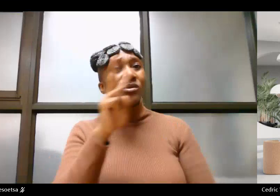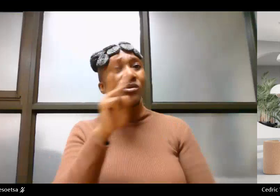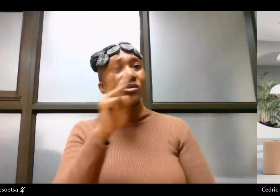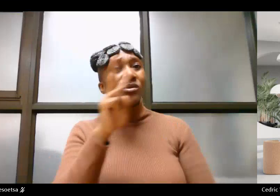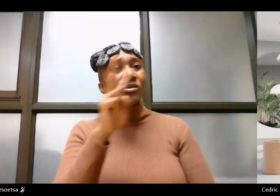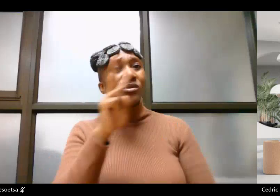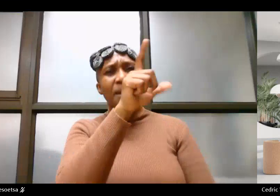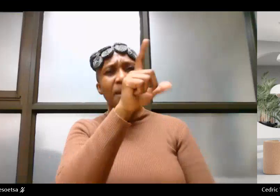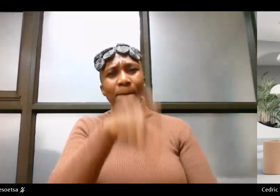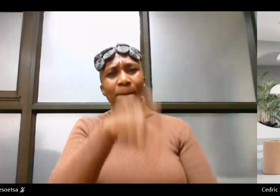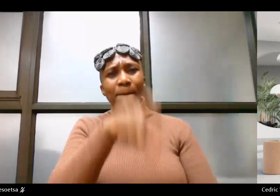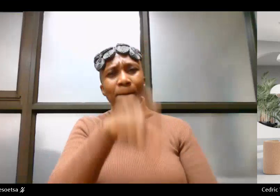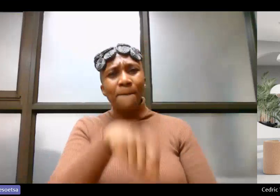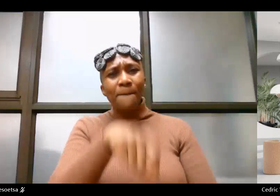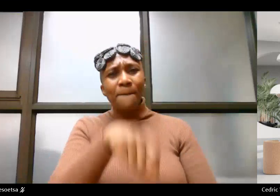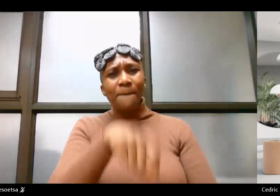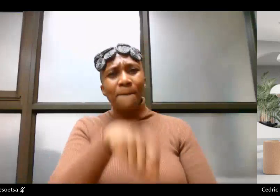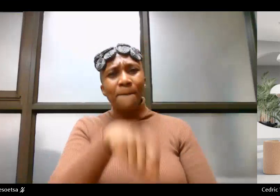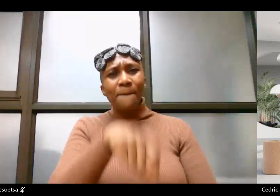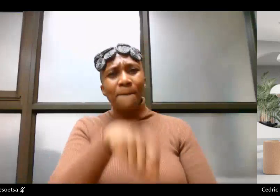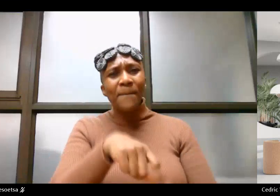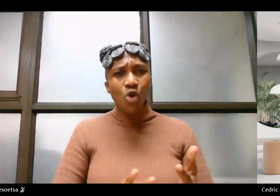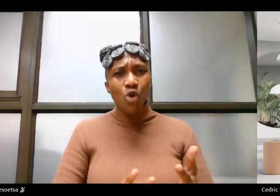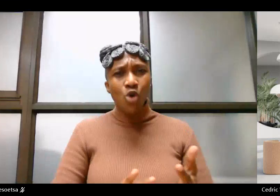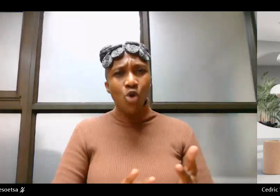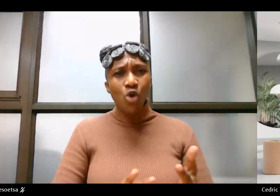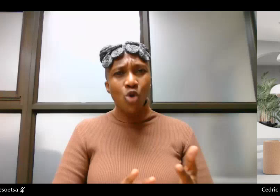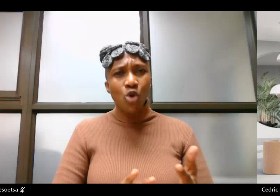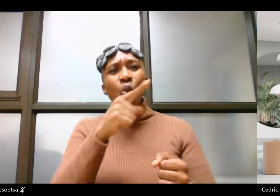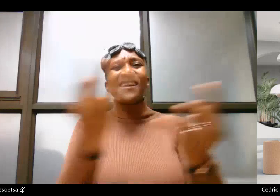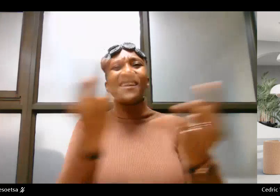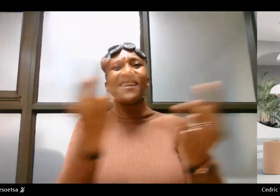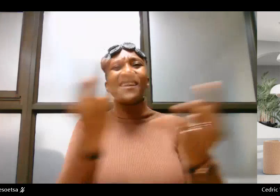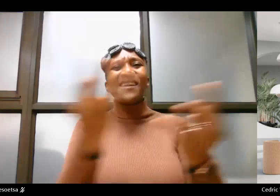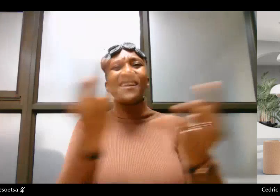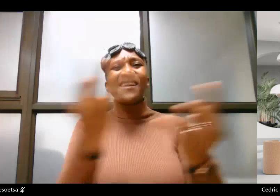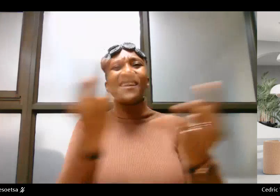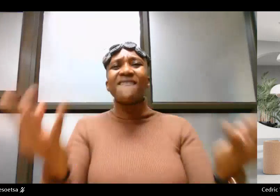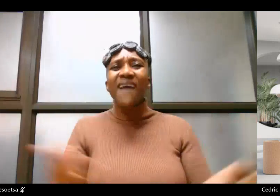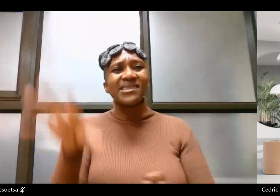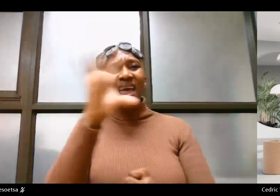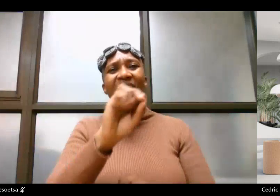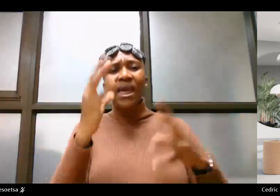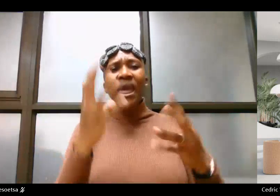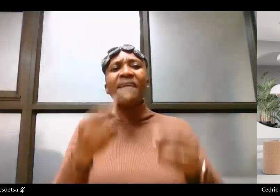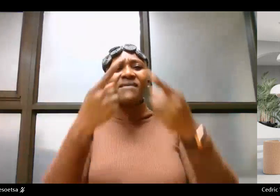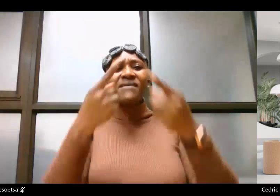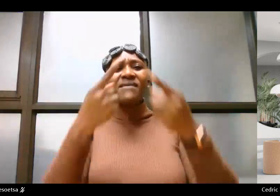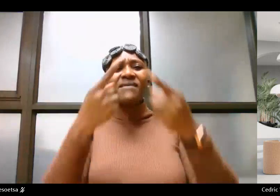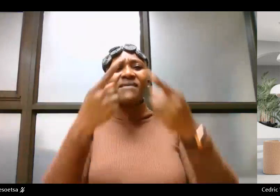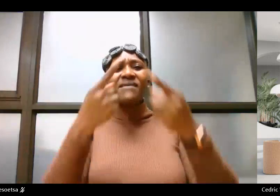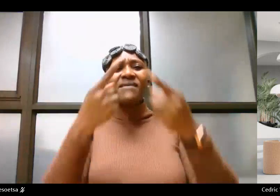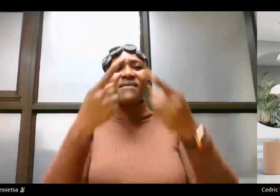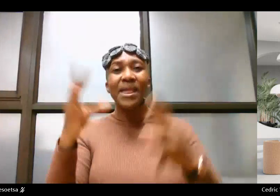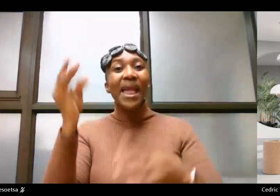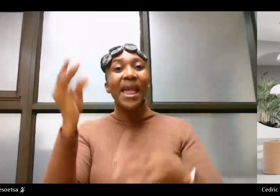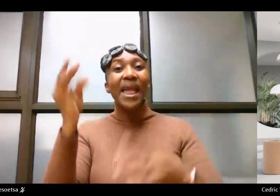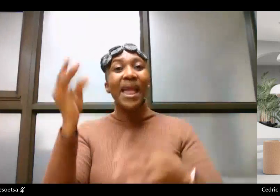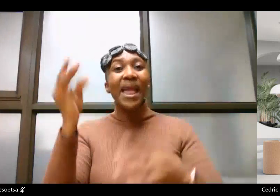single story where that defines everything in their life. There's usually many aspects to it. So it becomes